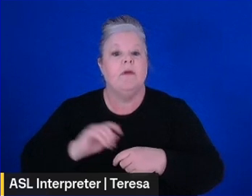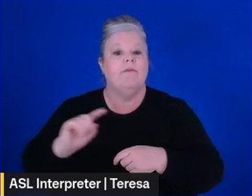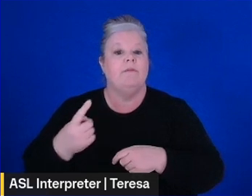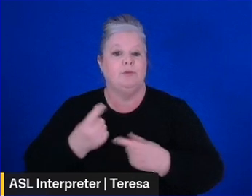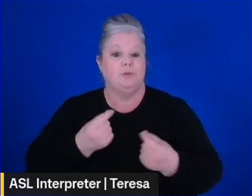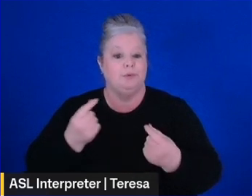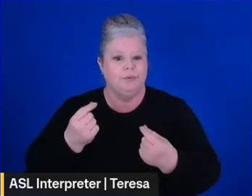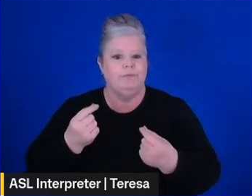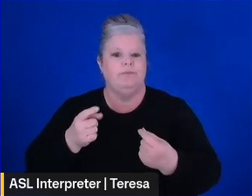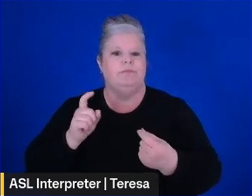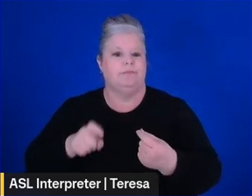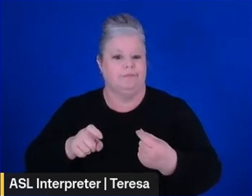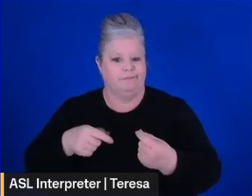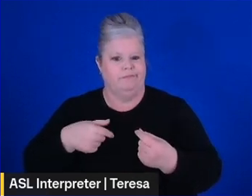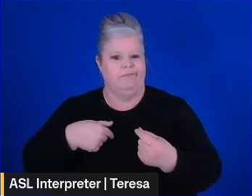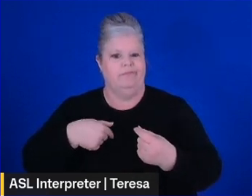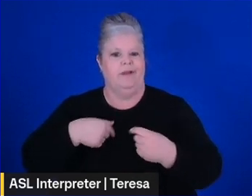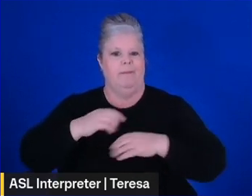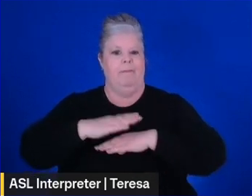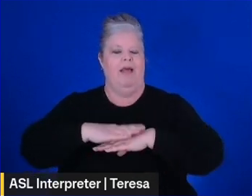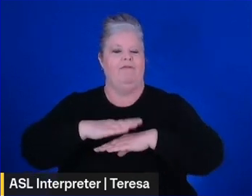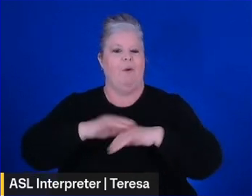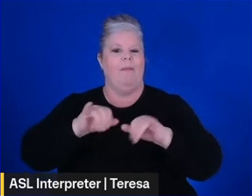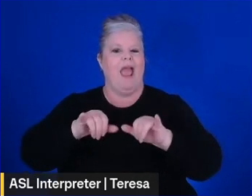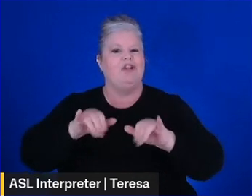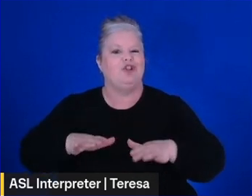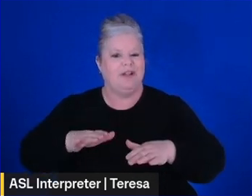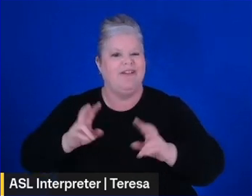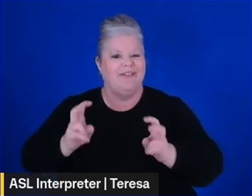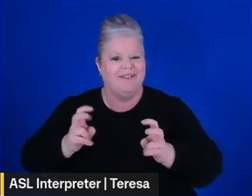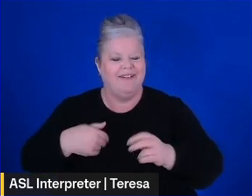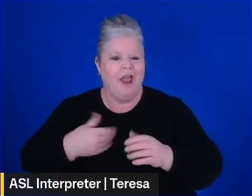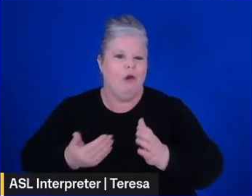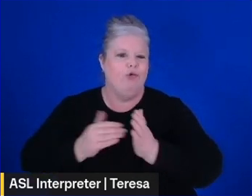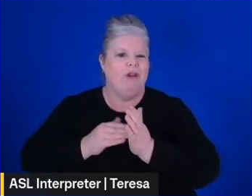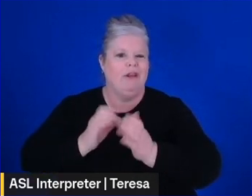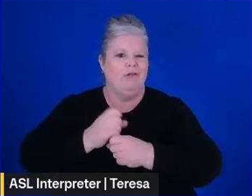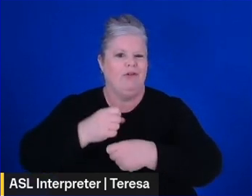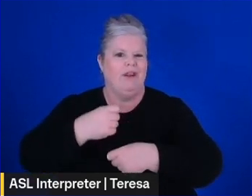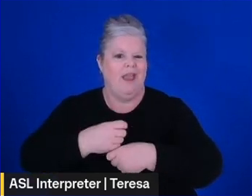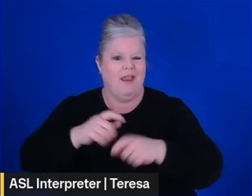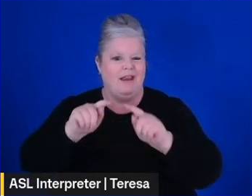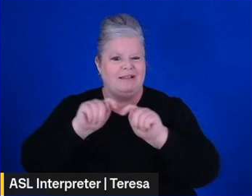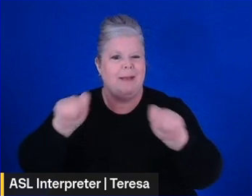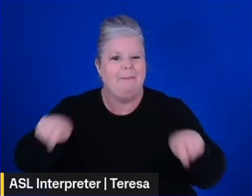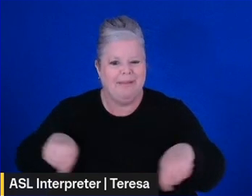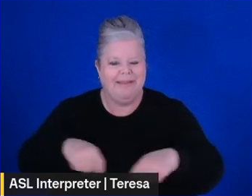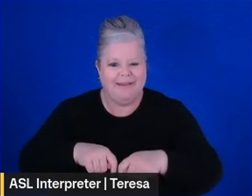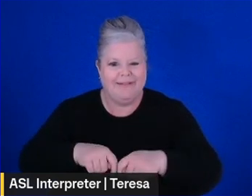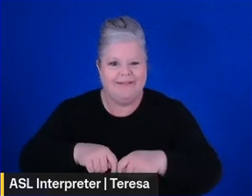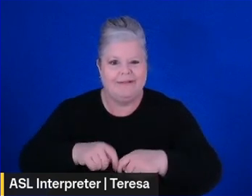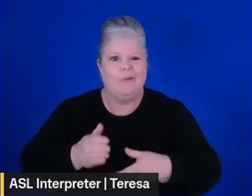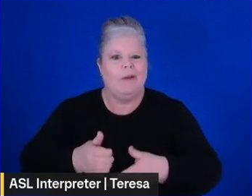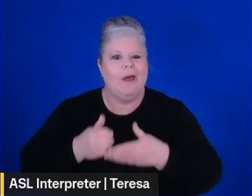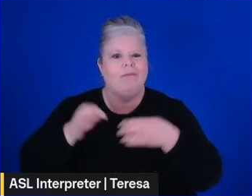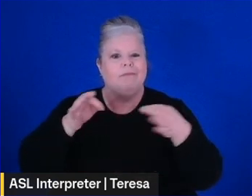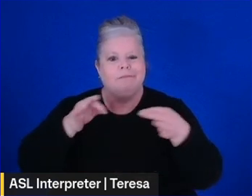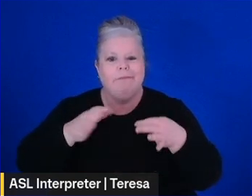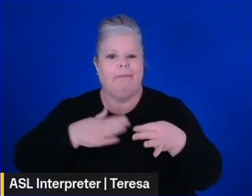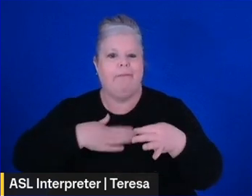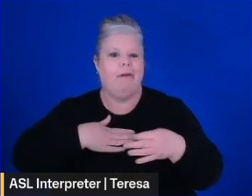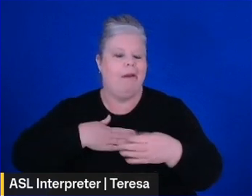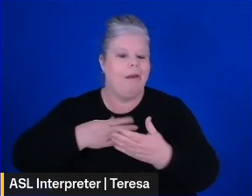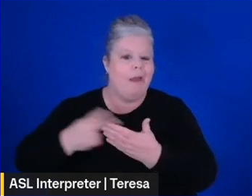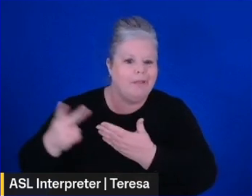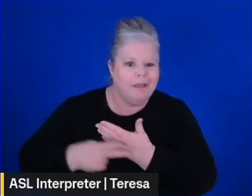am a platform engineer, and I will create a template to describe my application and the